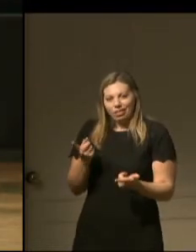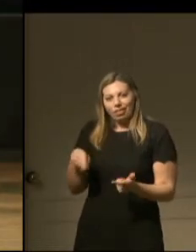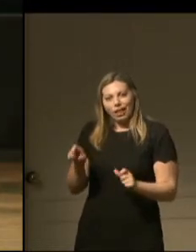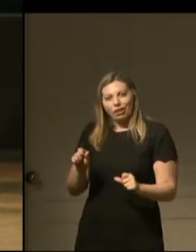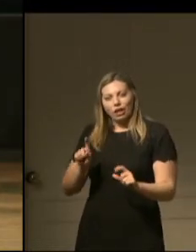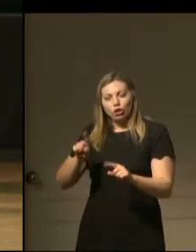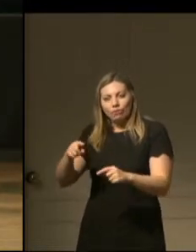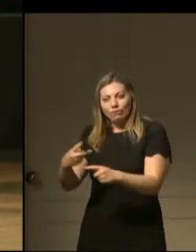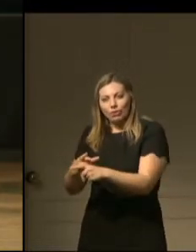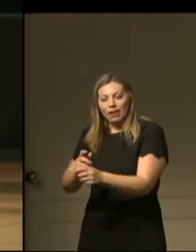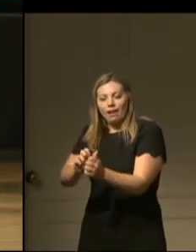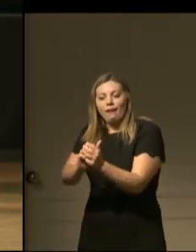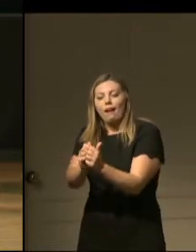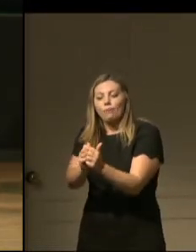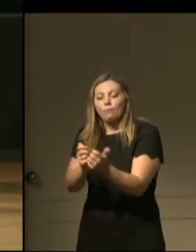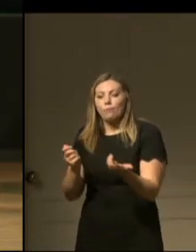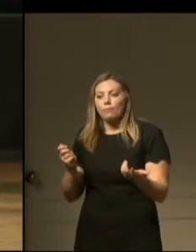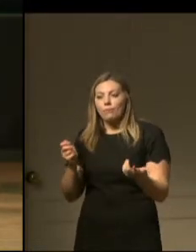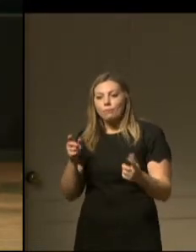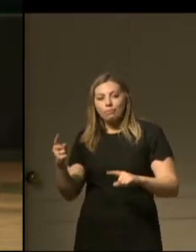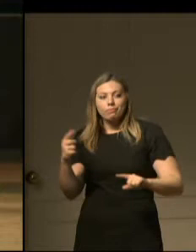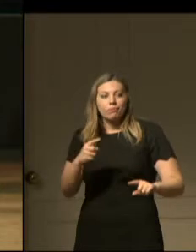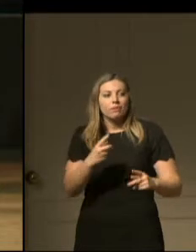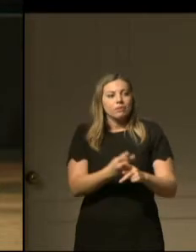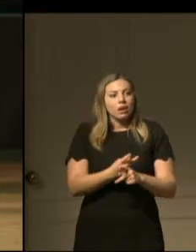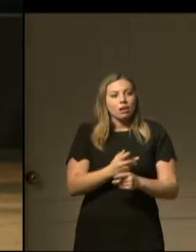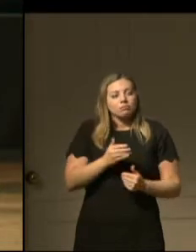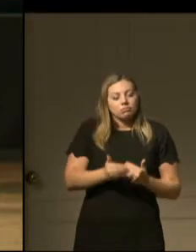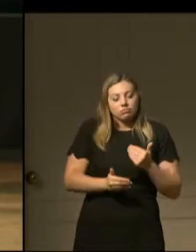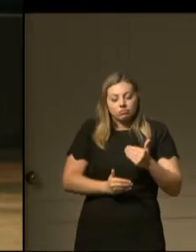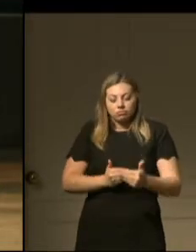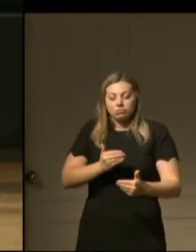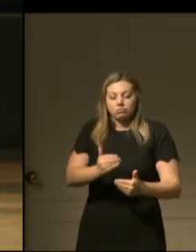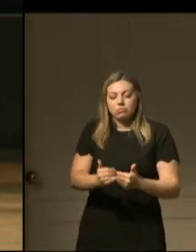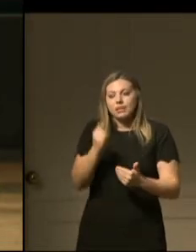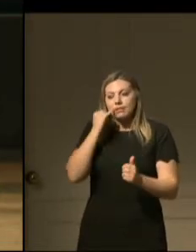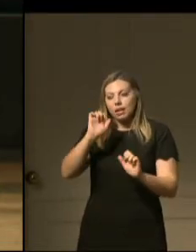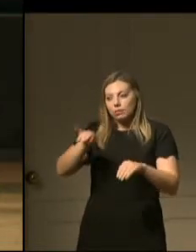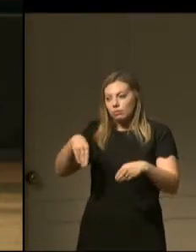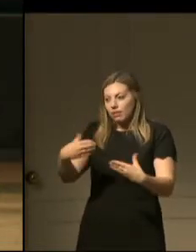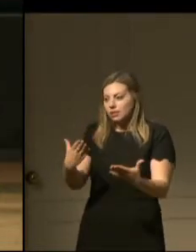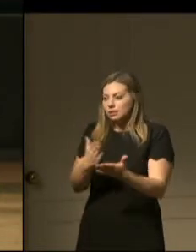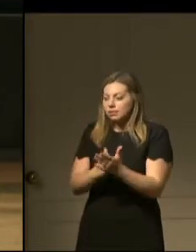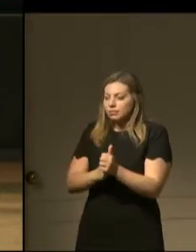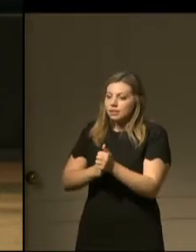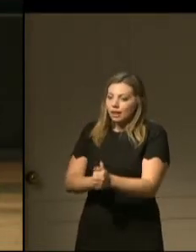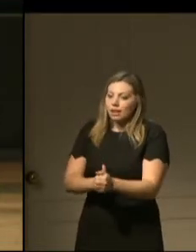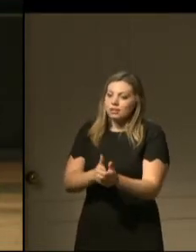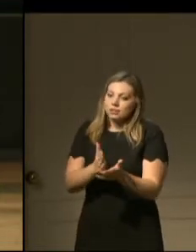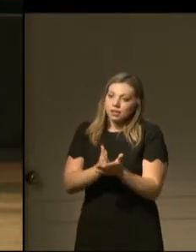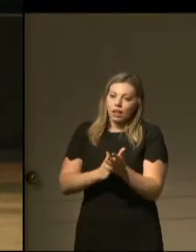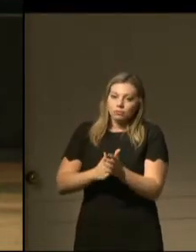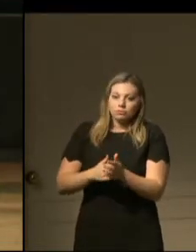they'll figure out the how. They'll figure out the step-by-step as long as I can give them some of the guidance and direction.